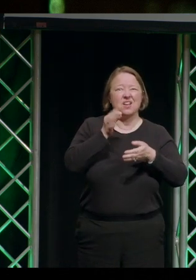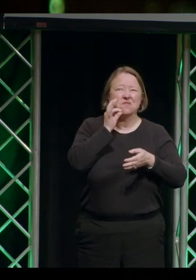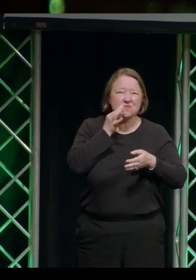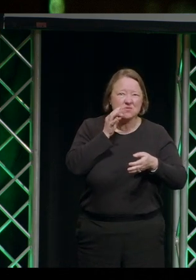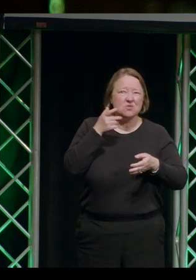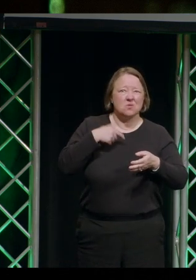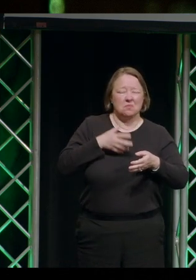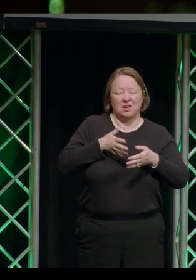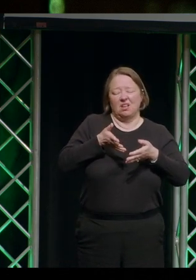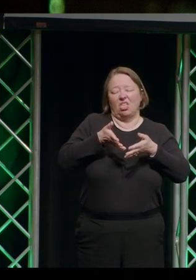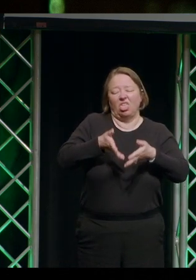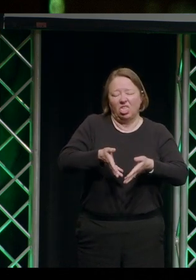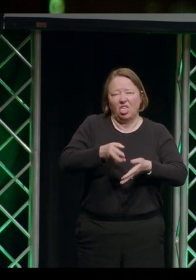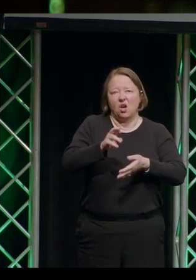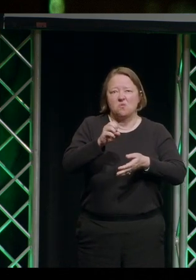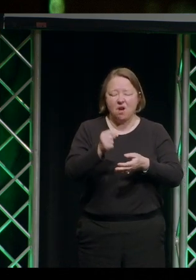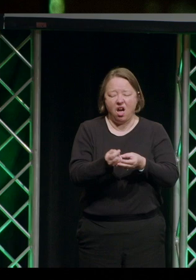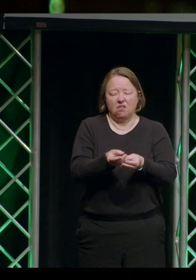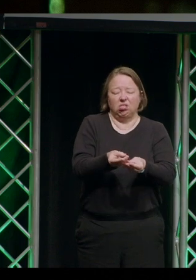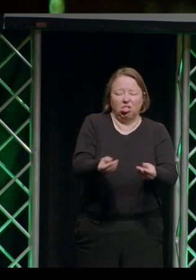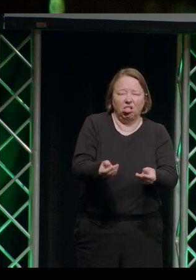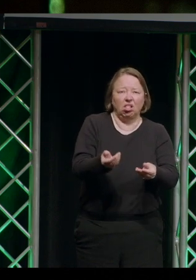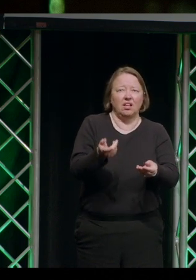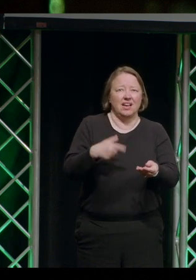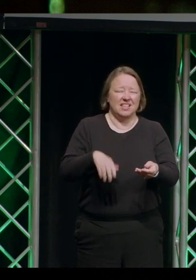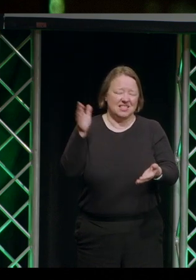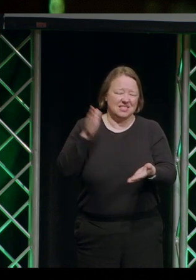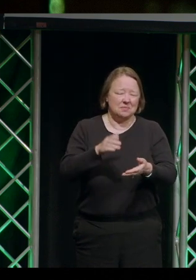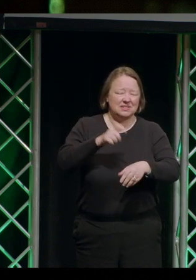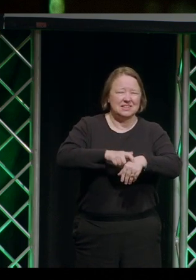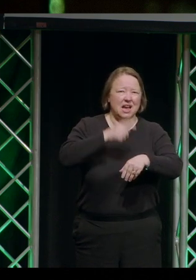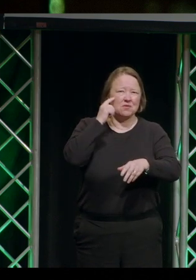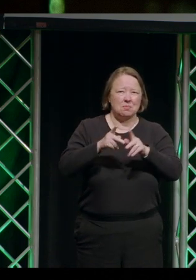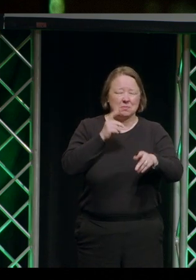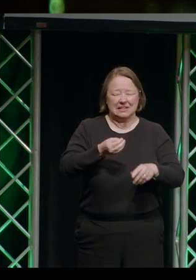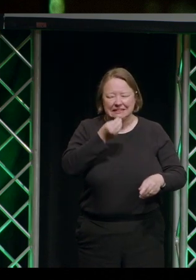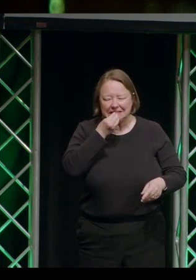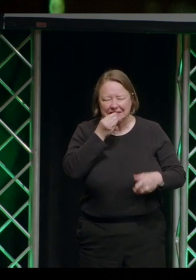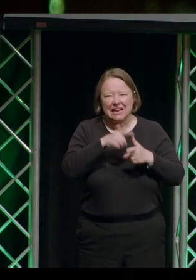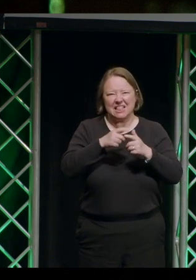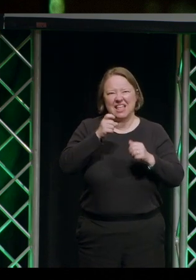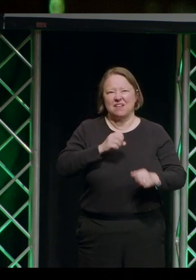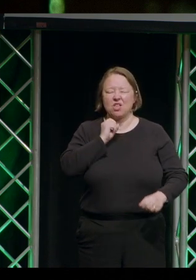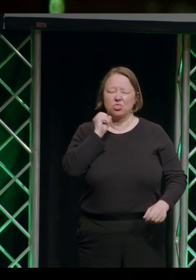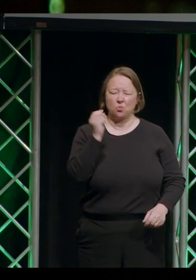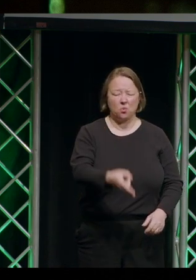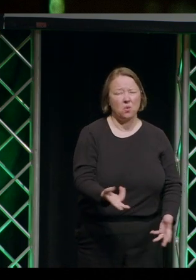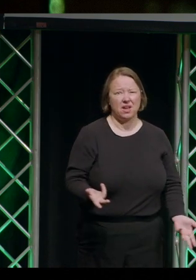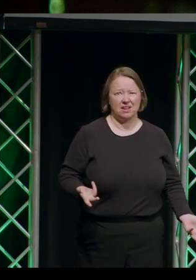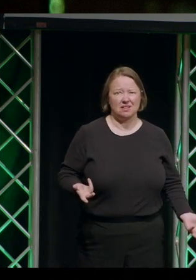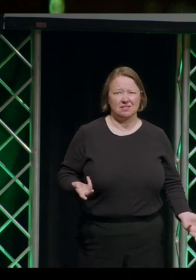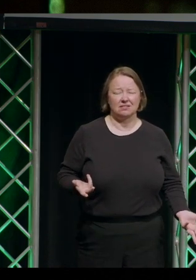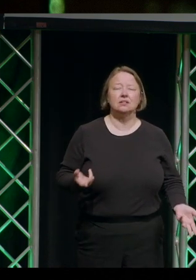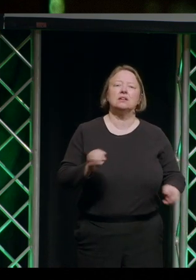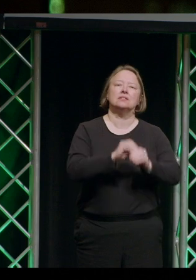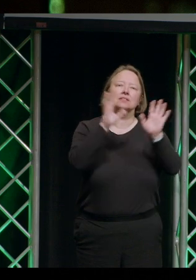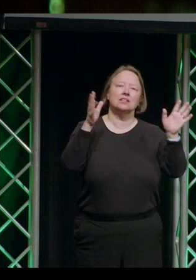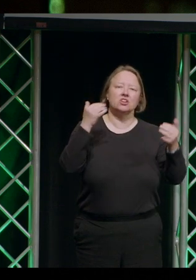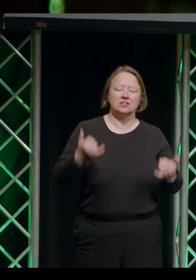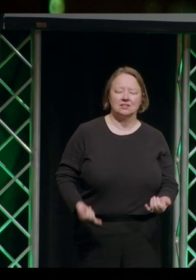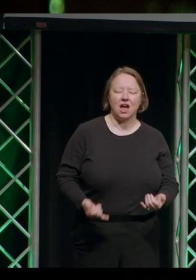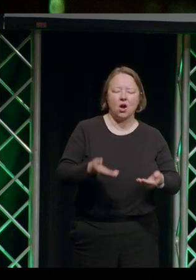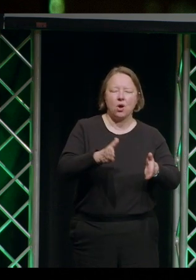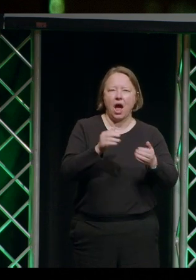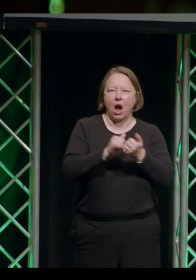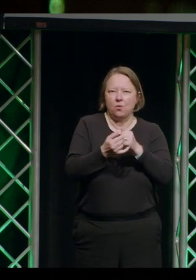bruising, reducing the amount of time that people have to eat their produce before having to throw it away. It's clear that current preservation